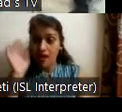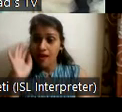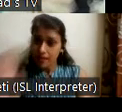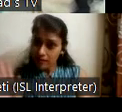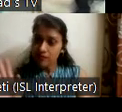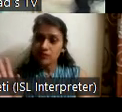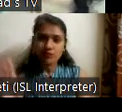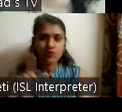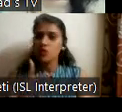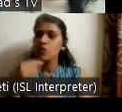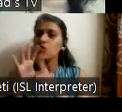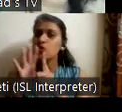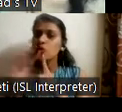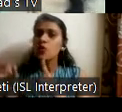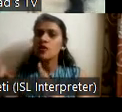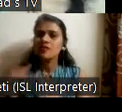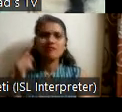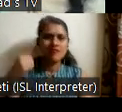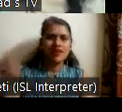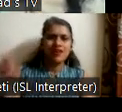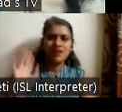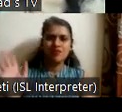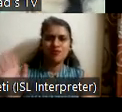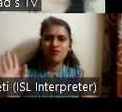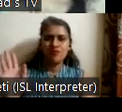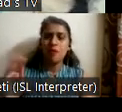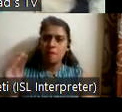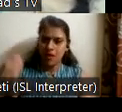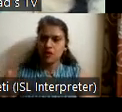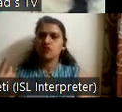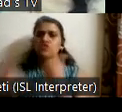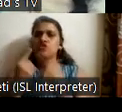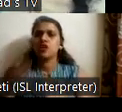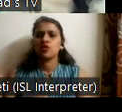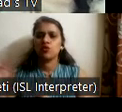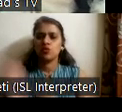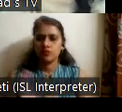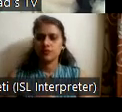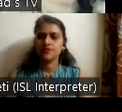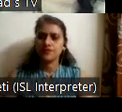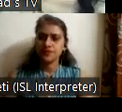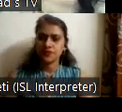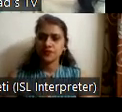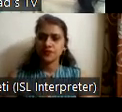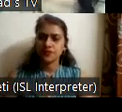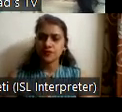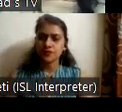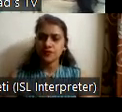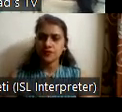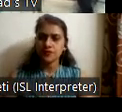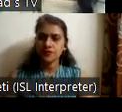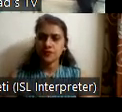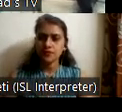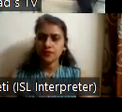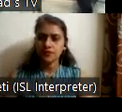you are doing something which is not really correct, and you better check it out. And why I give